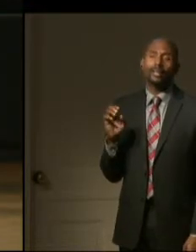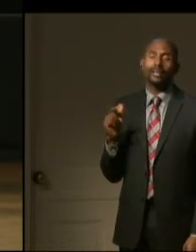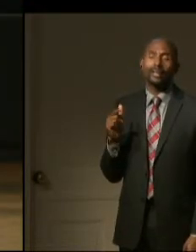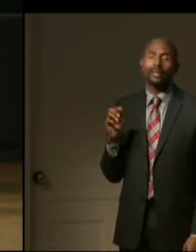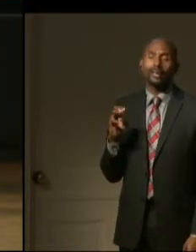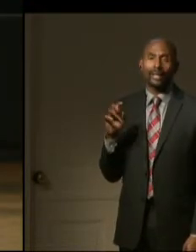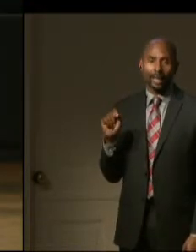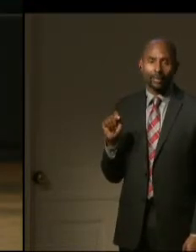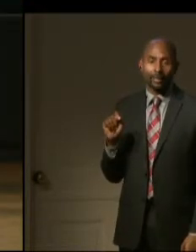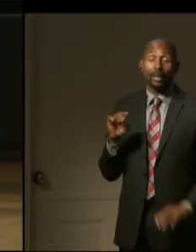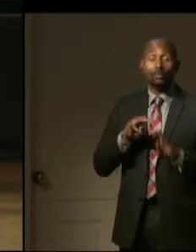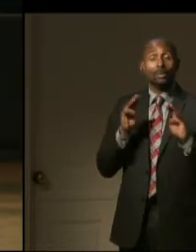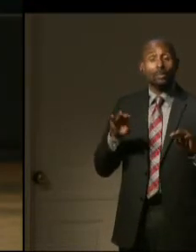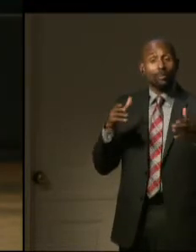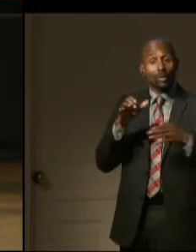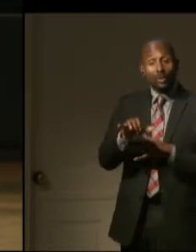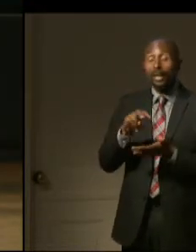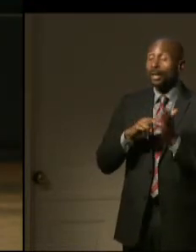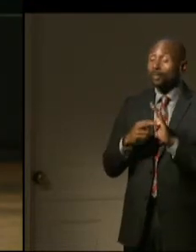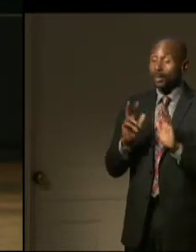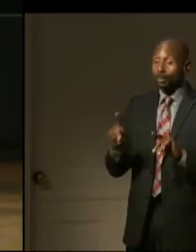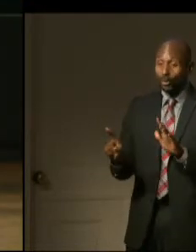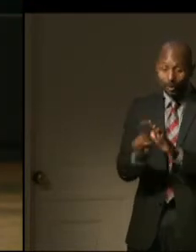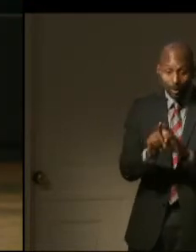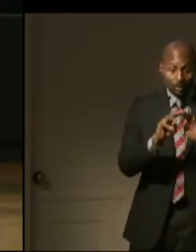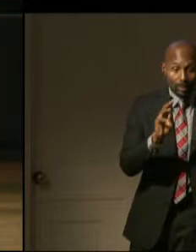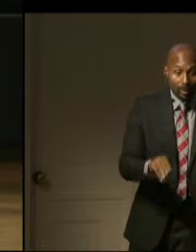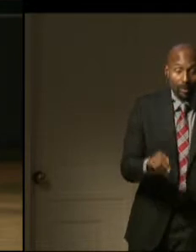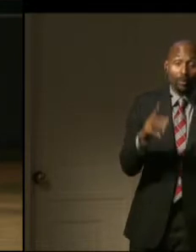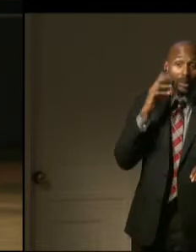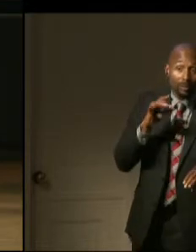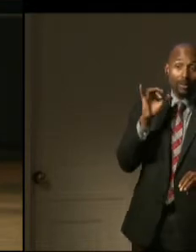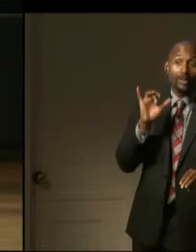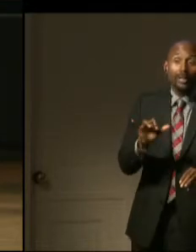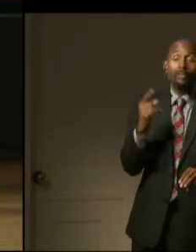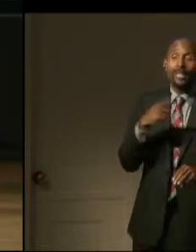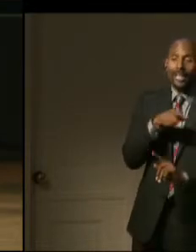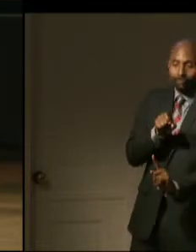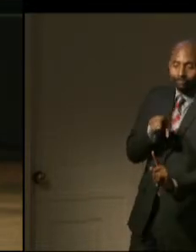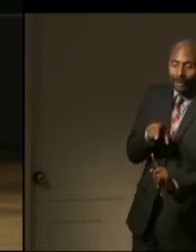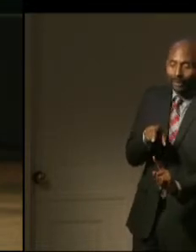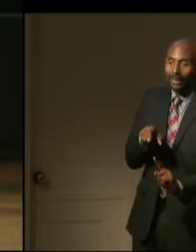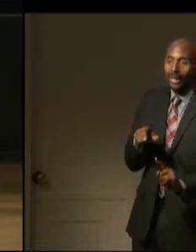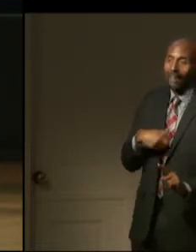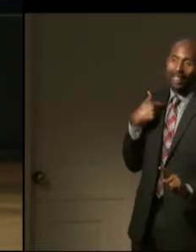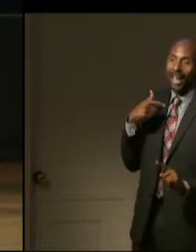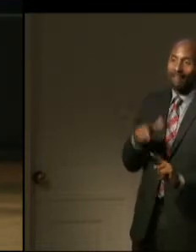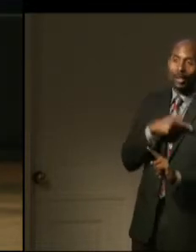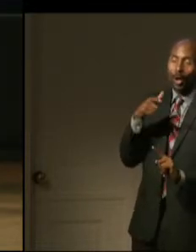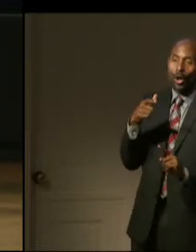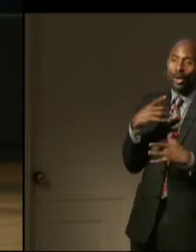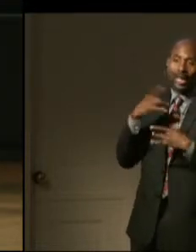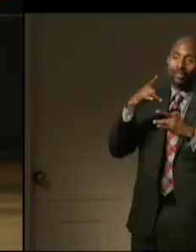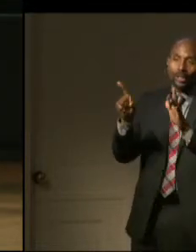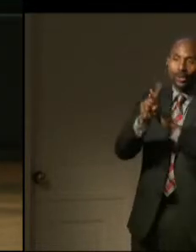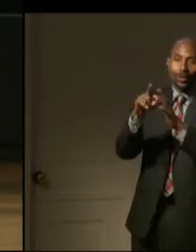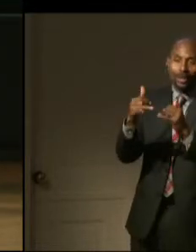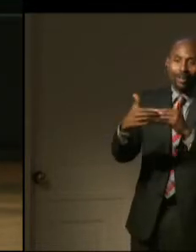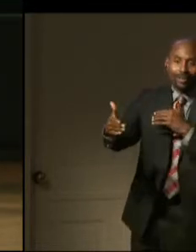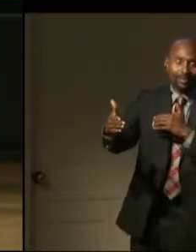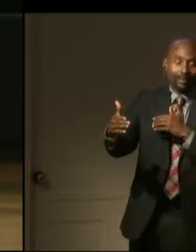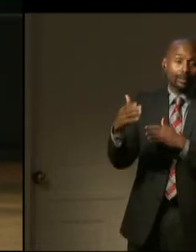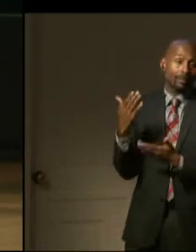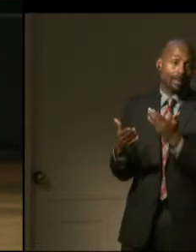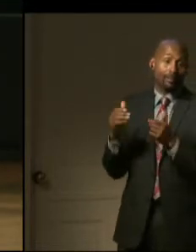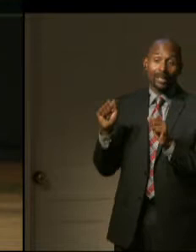to a museum and you experience something and it could ignite a lifelong interest, because you may only be able to visit the Smithsonian once